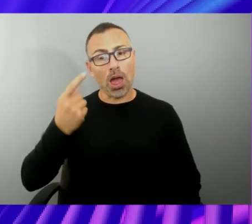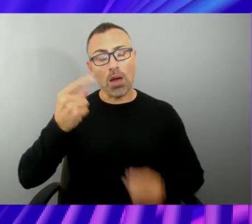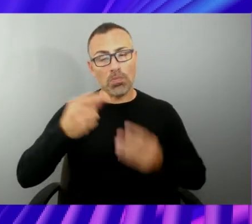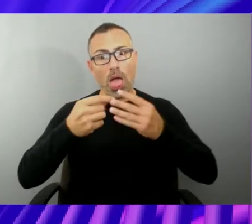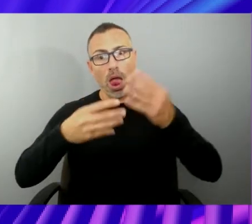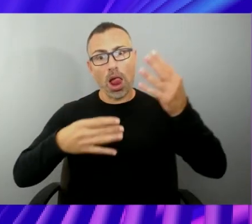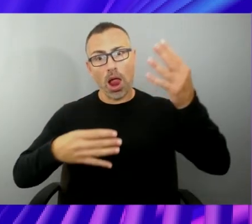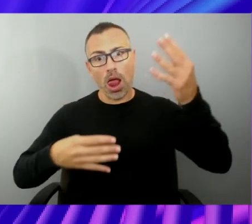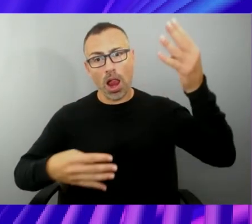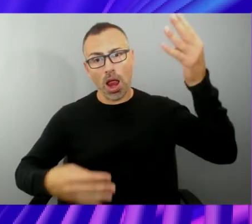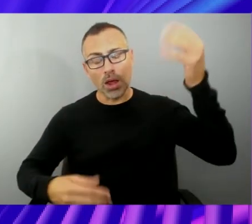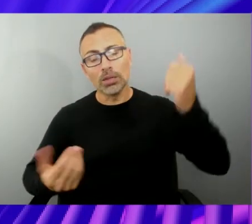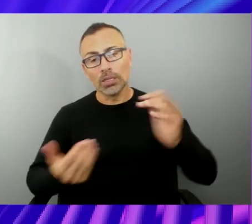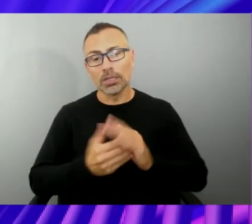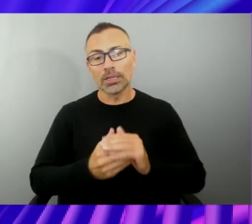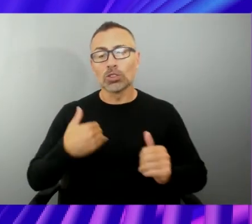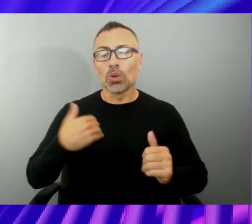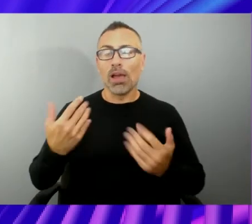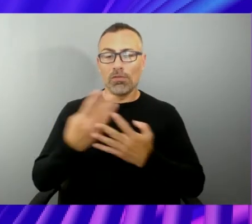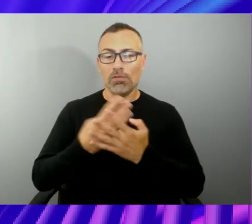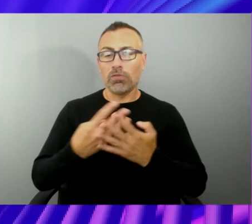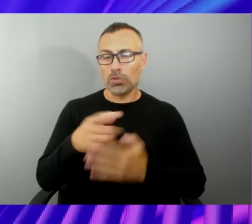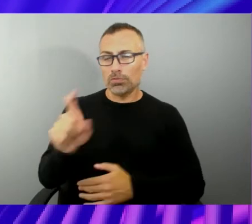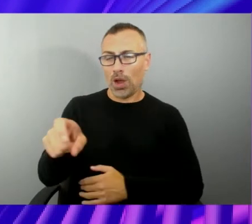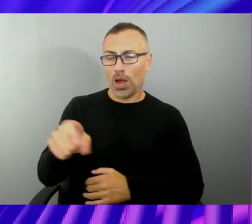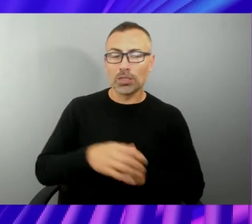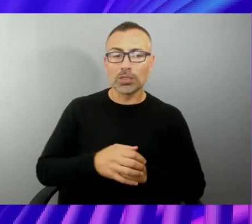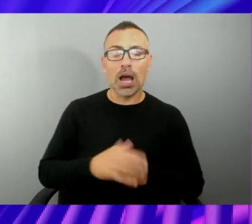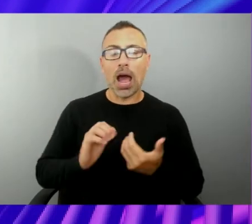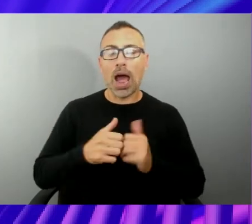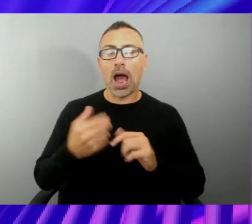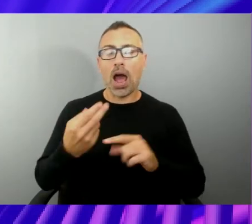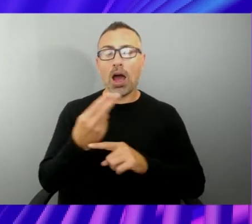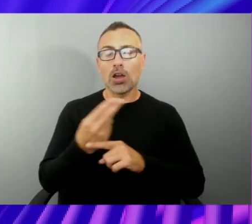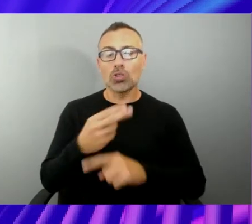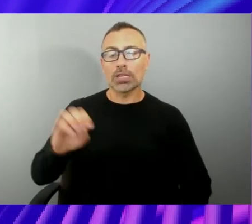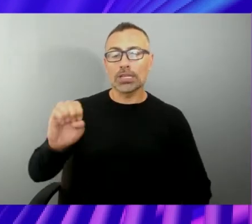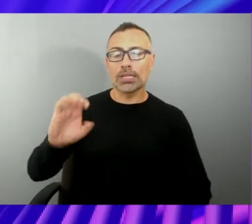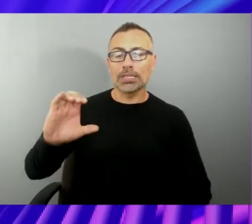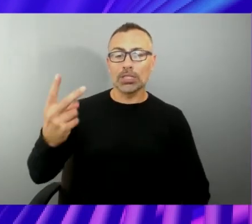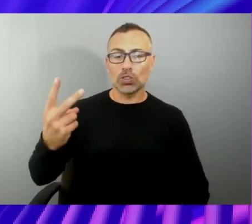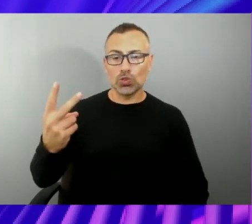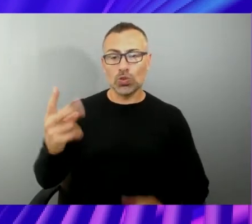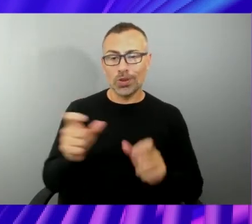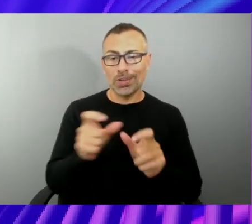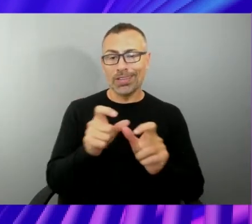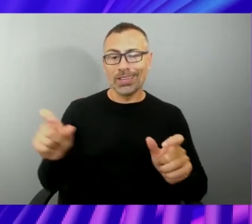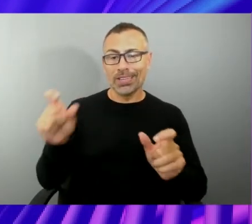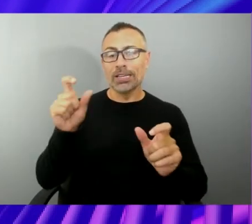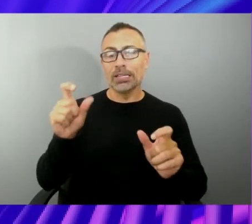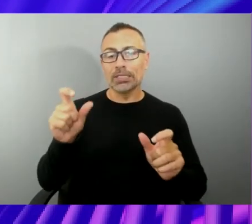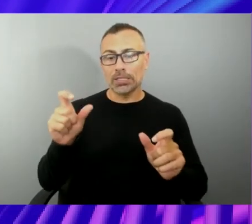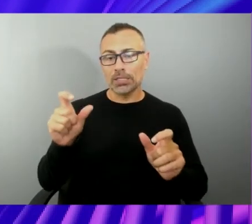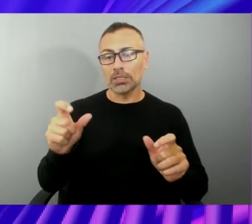so then we need to filter it again, right? Using that EC2 instance wildcard. So let's do that.